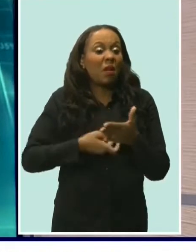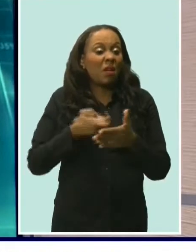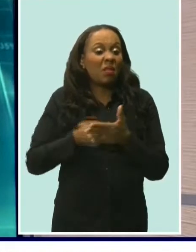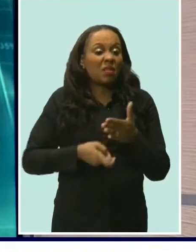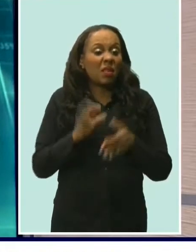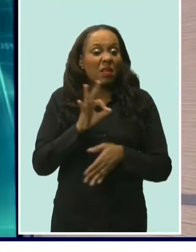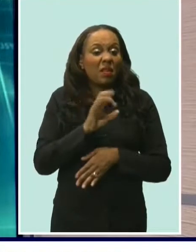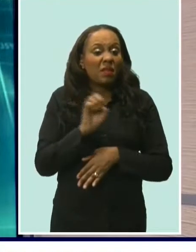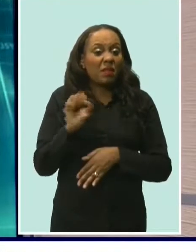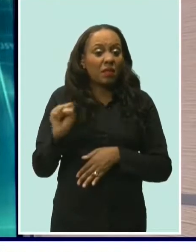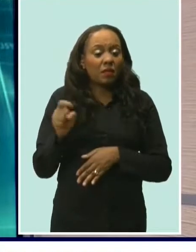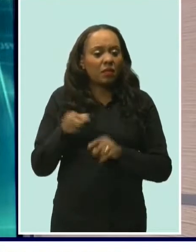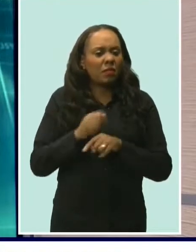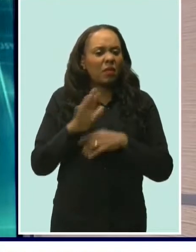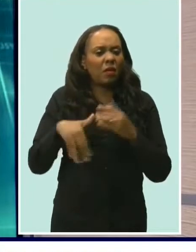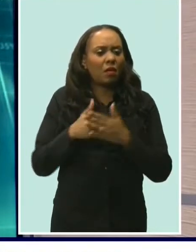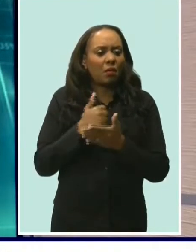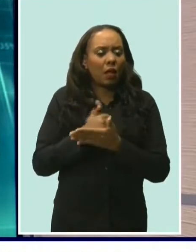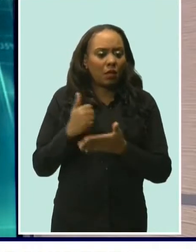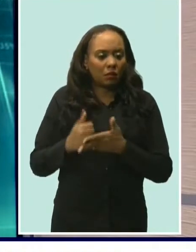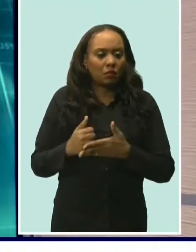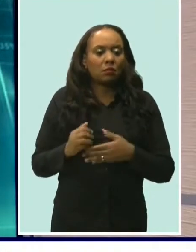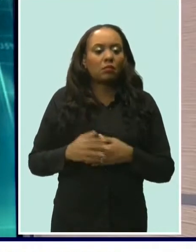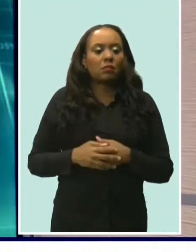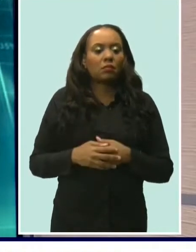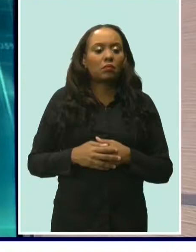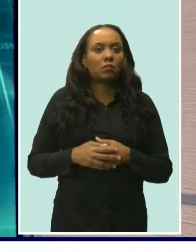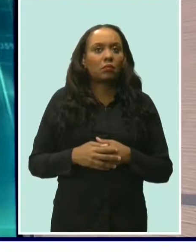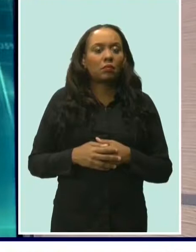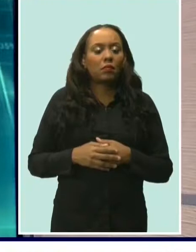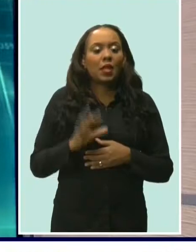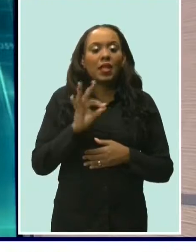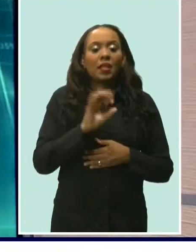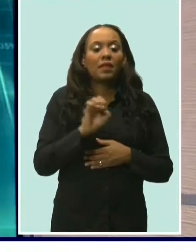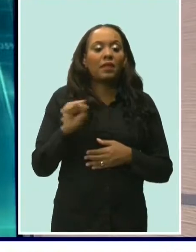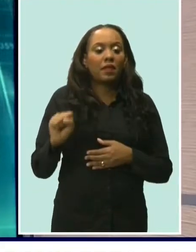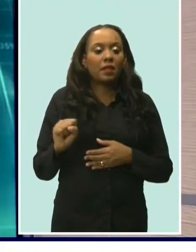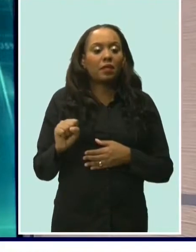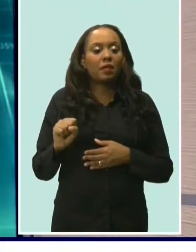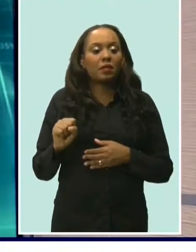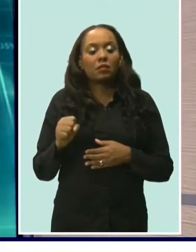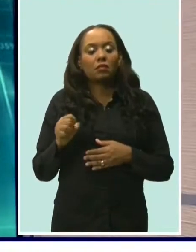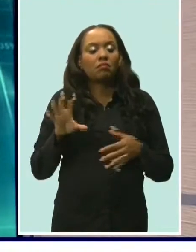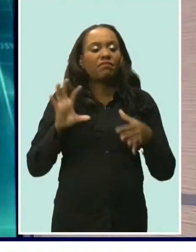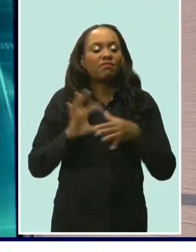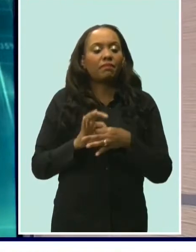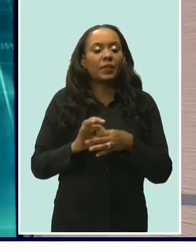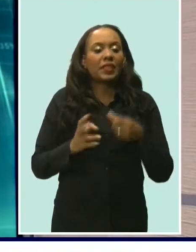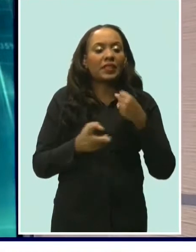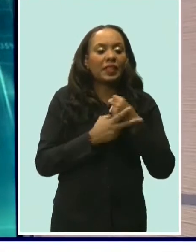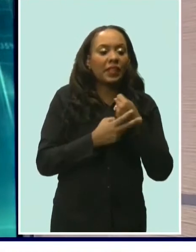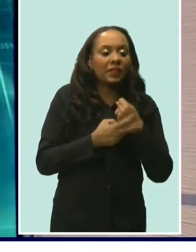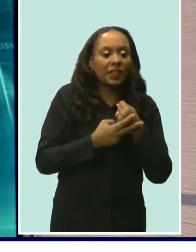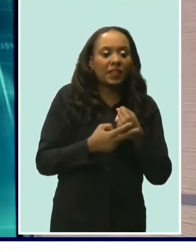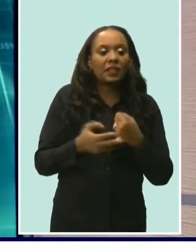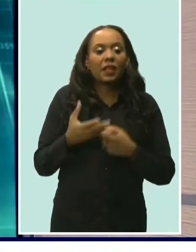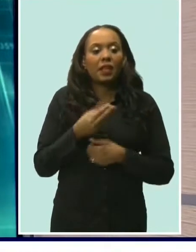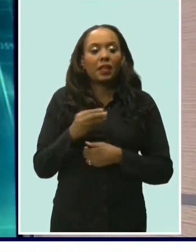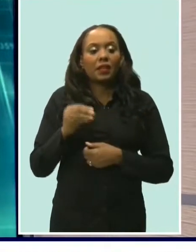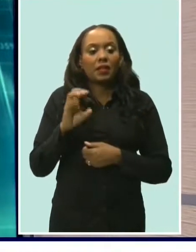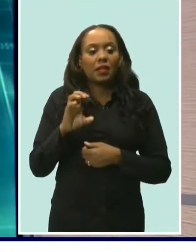today. Among the fees the bank has published are those related to minimum balances for savings and check-ins accounts, monthly